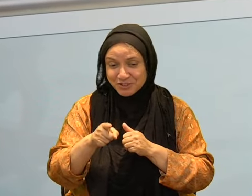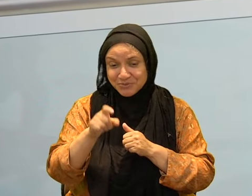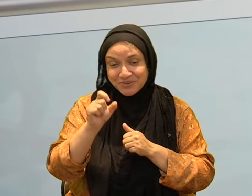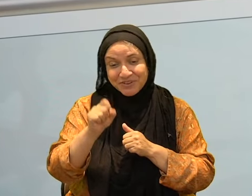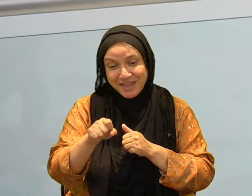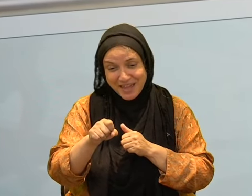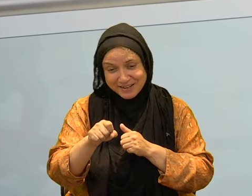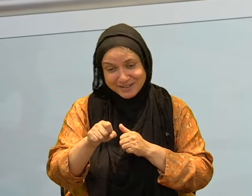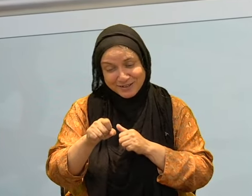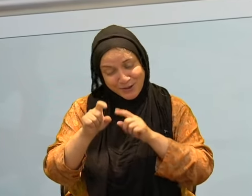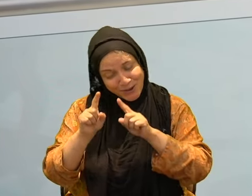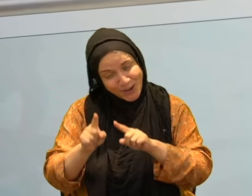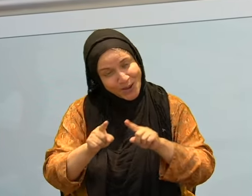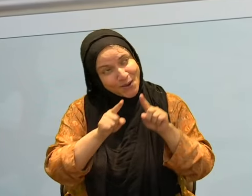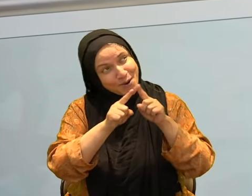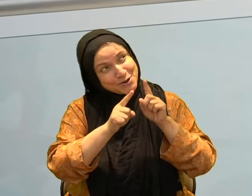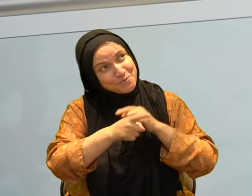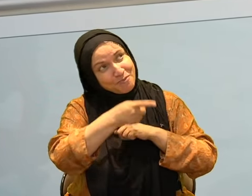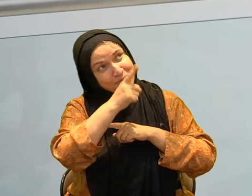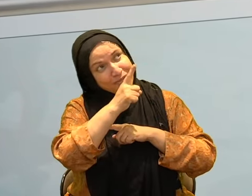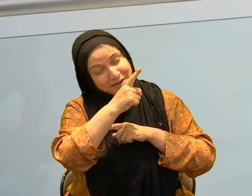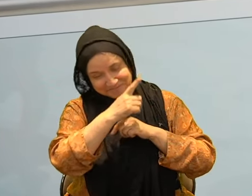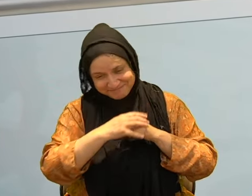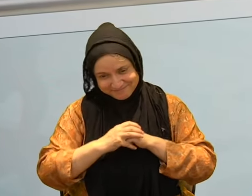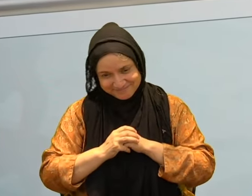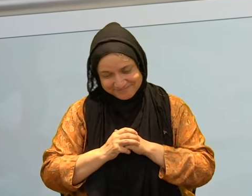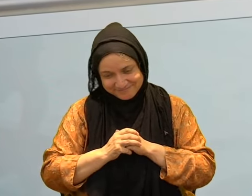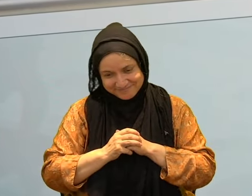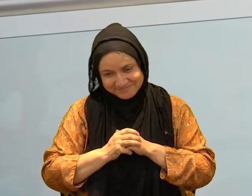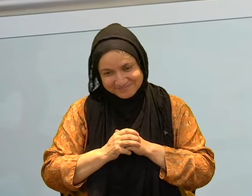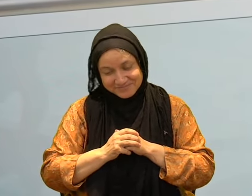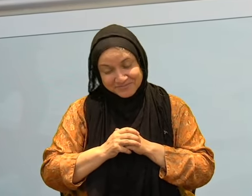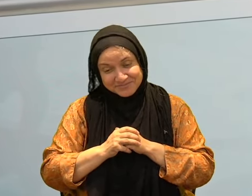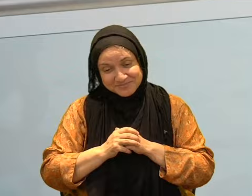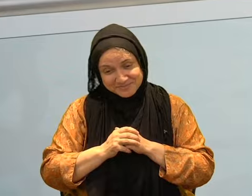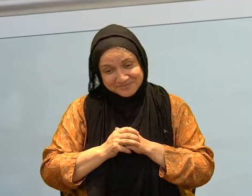shaytan. One moment of sincere istighfar and Ya Allah, I'm ready now.